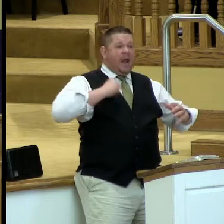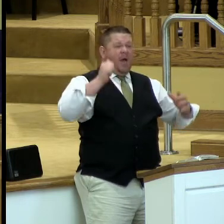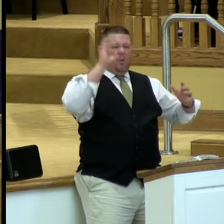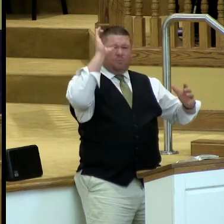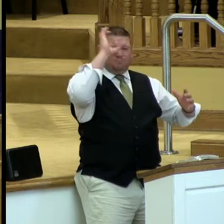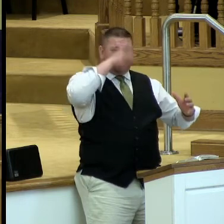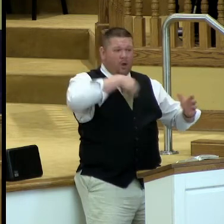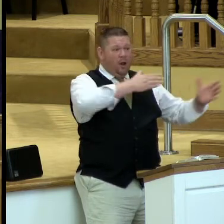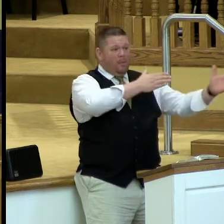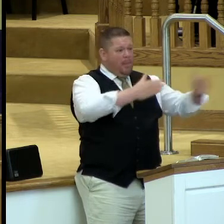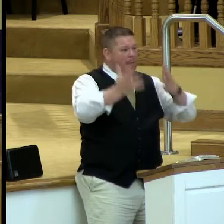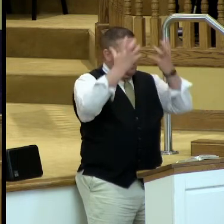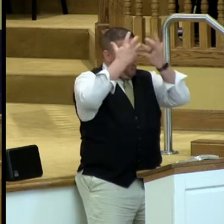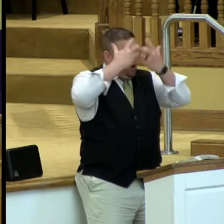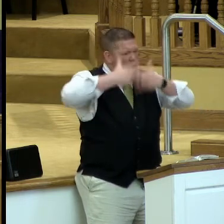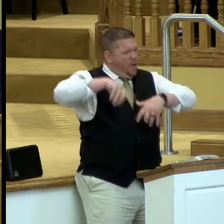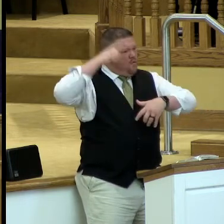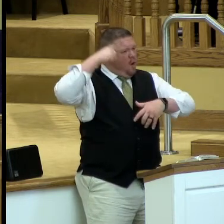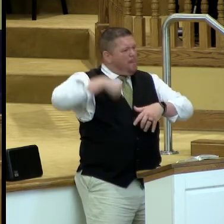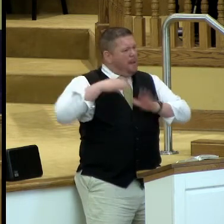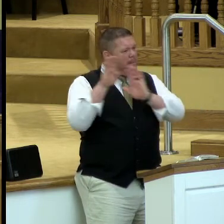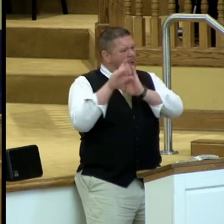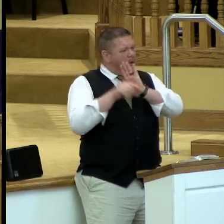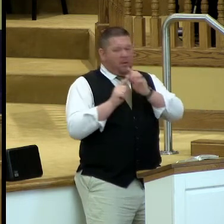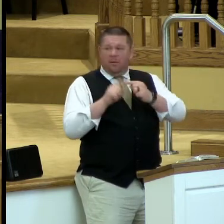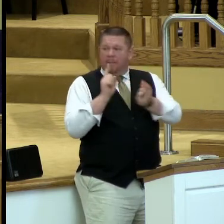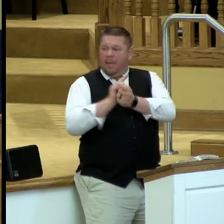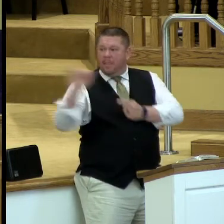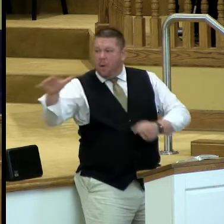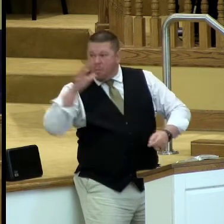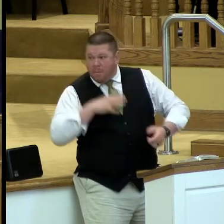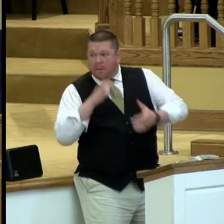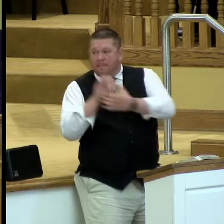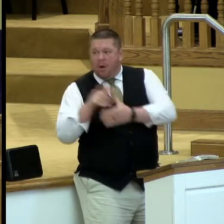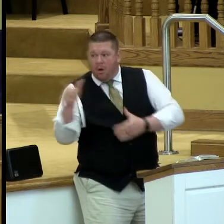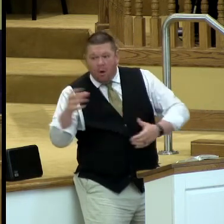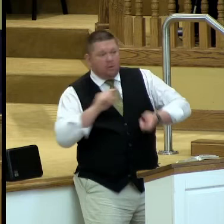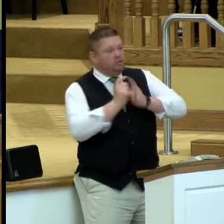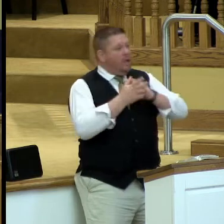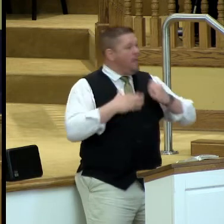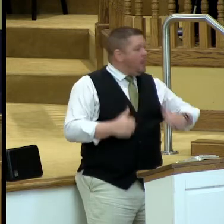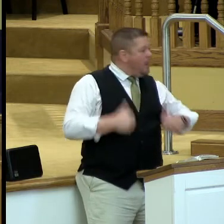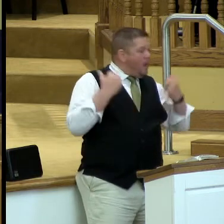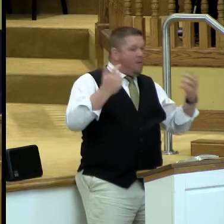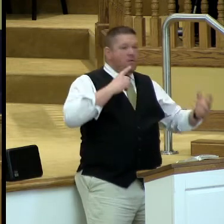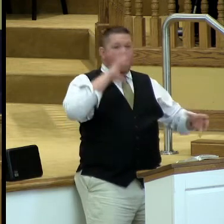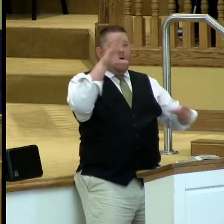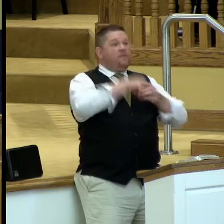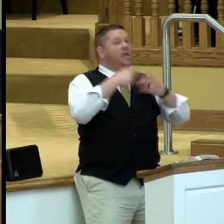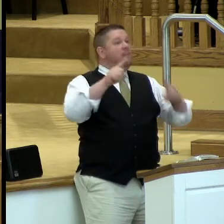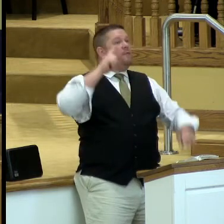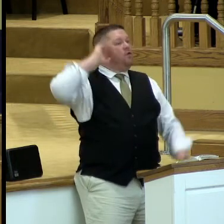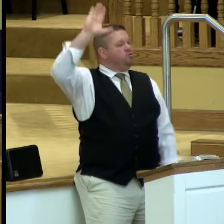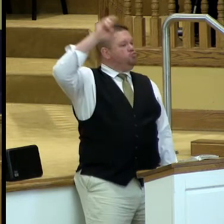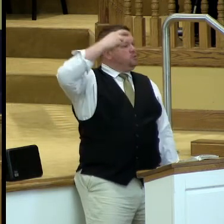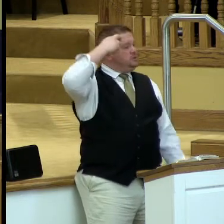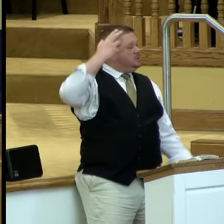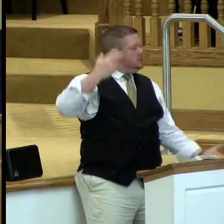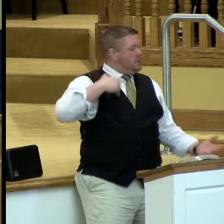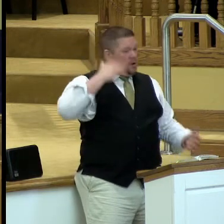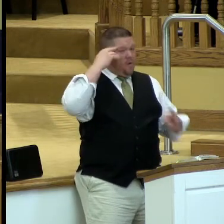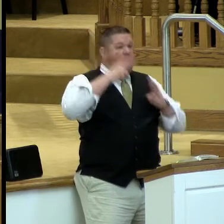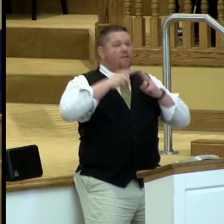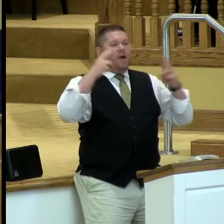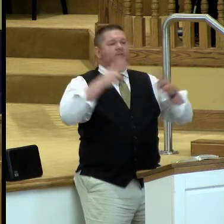weird plan already going on for me to meet that woman right there. everything happens for a reason. I know that's a